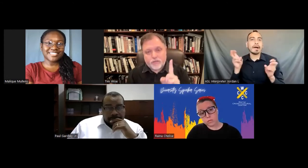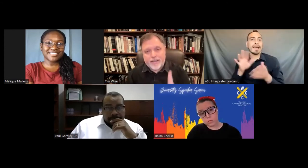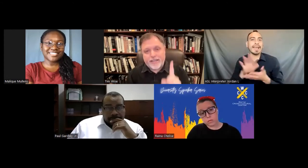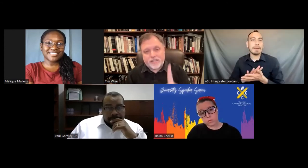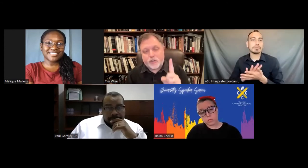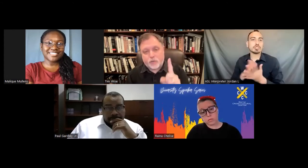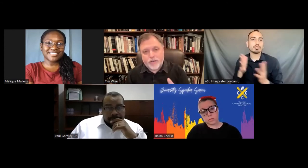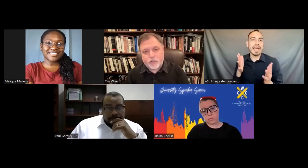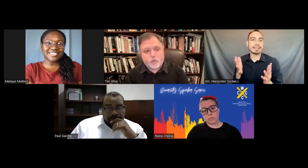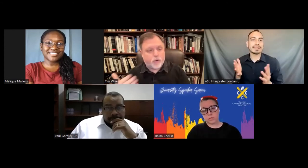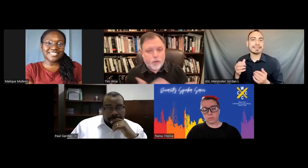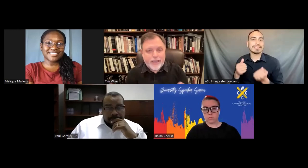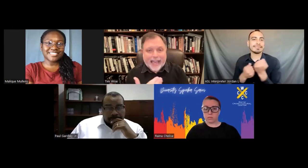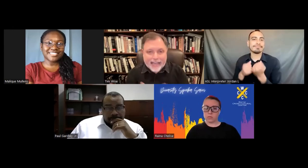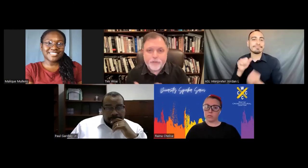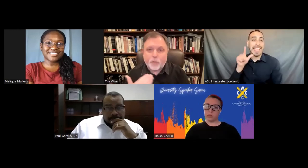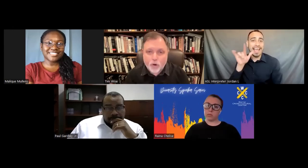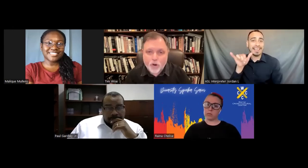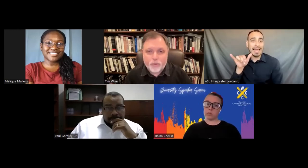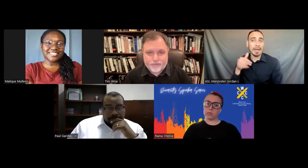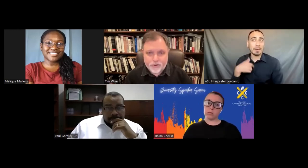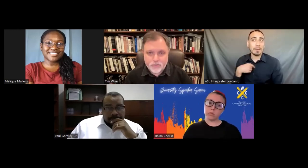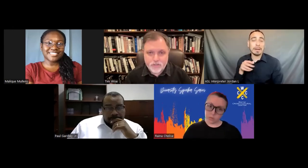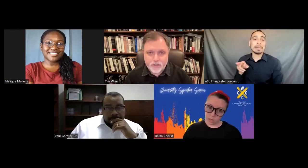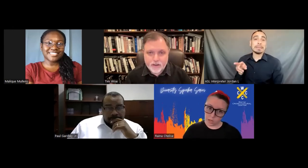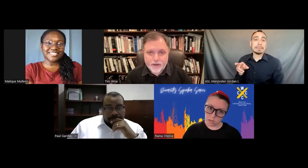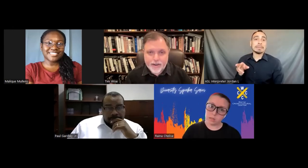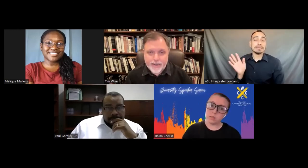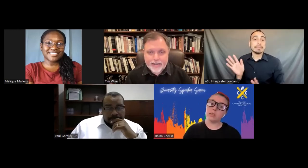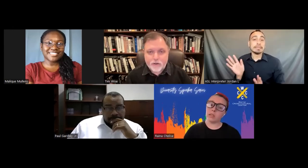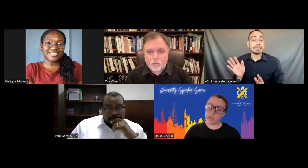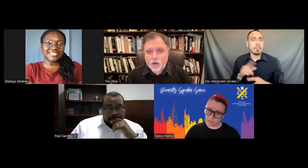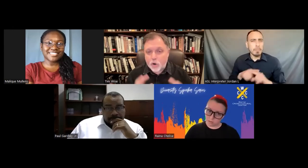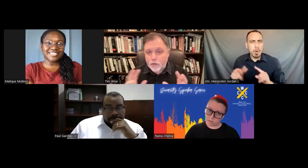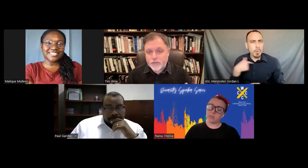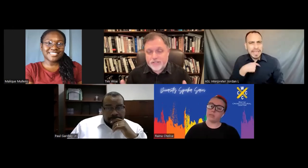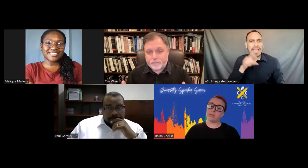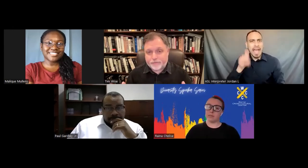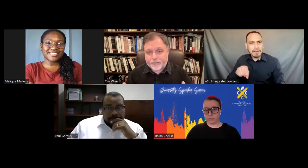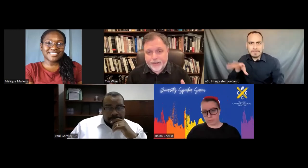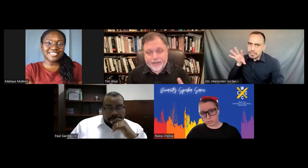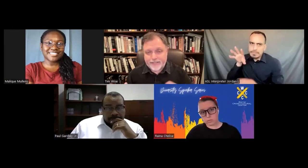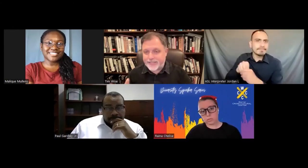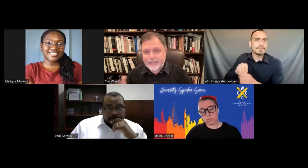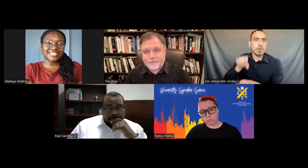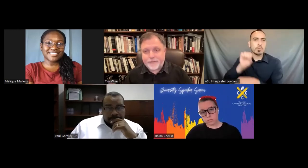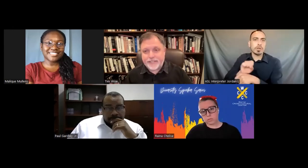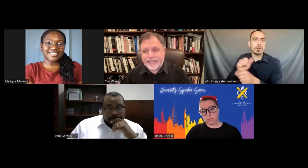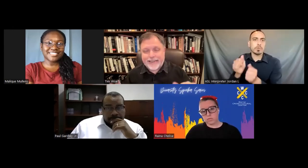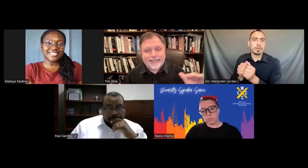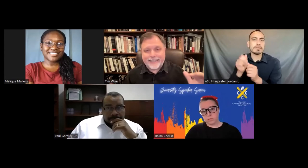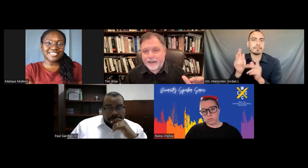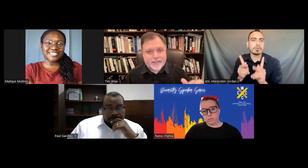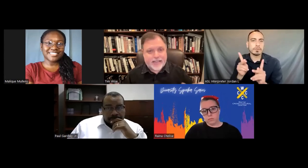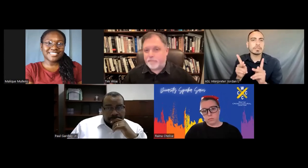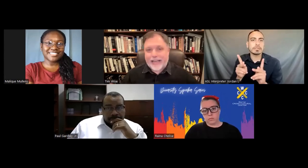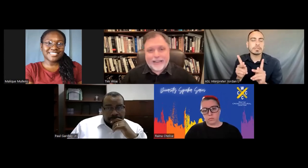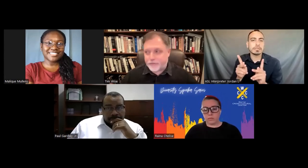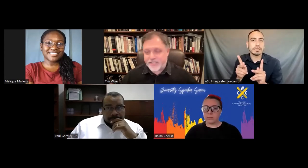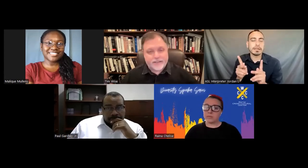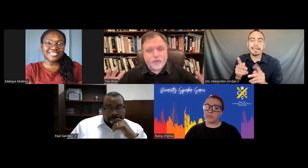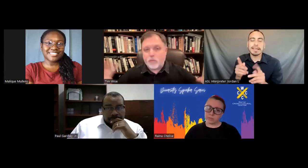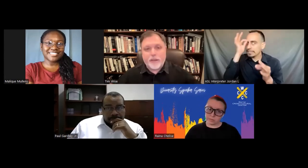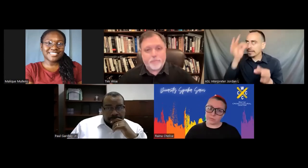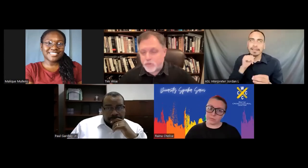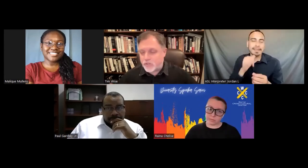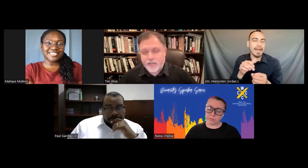we create situations where we have to work with folks, right? And I don't want to oversimplify it, because it's definitely not enough to have Black